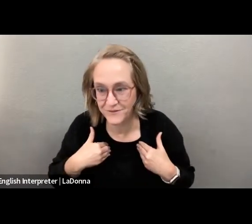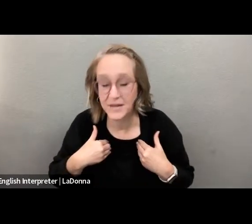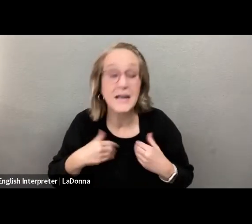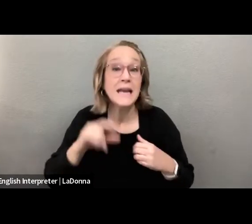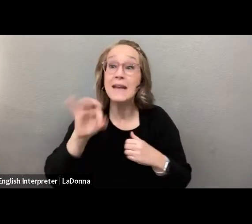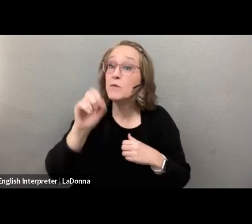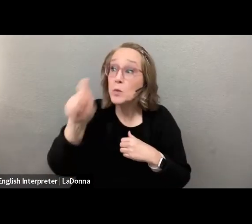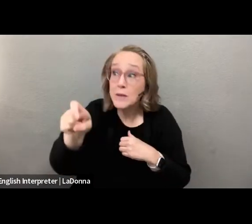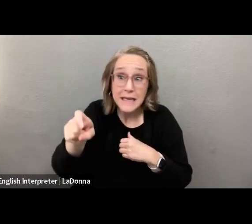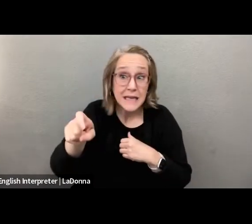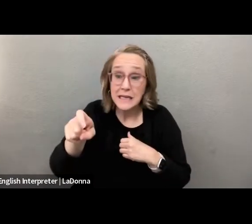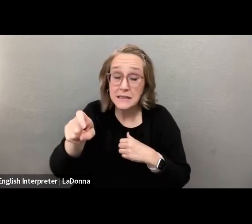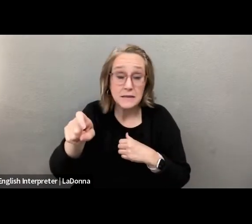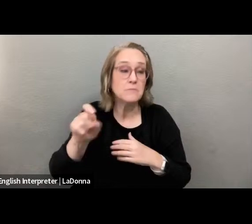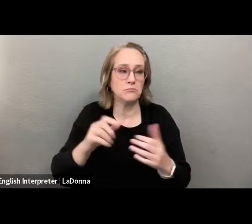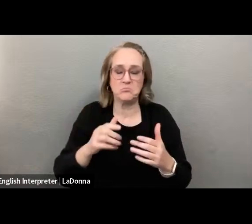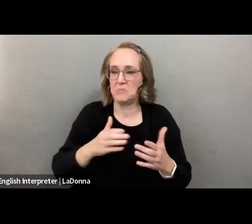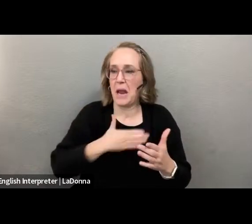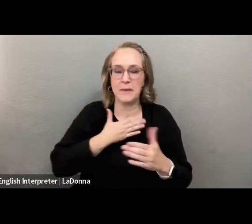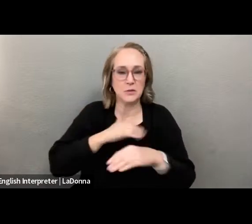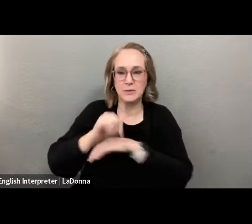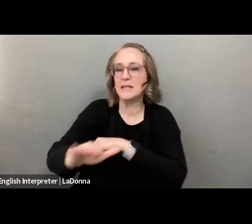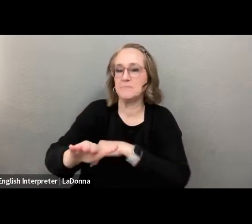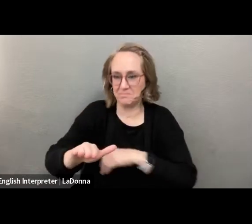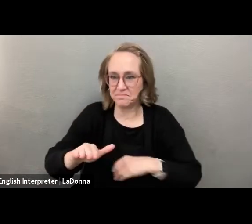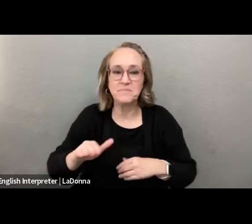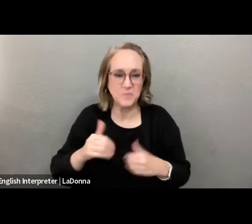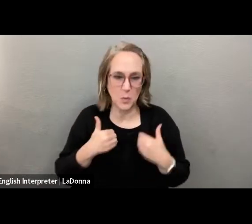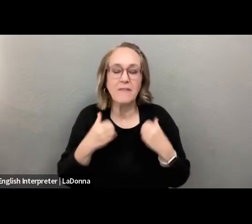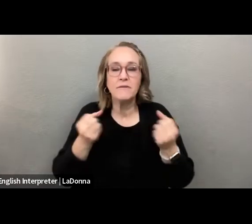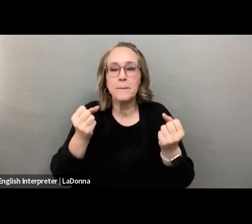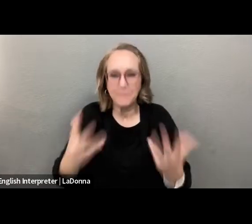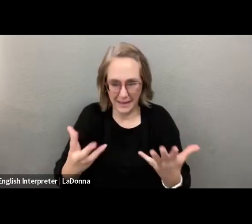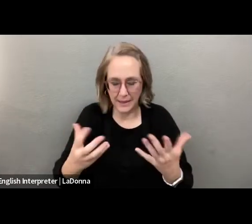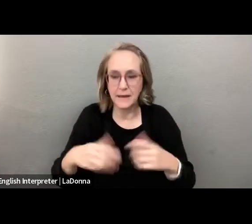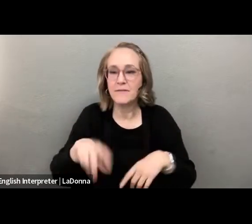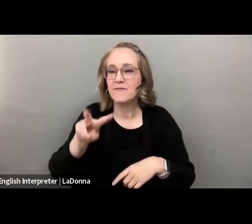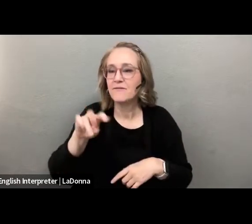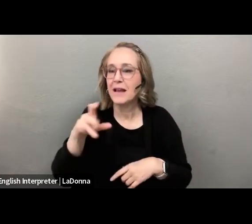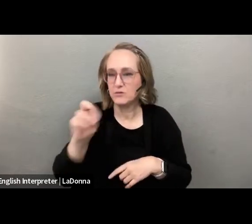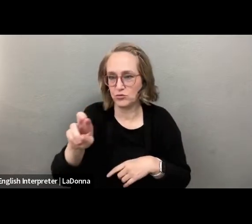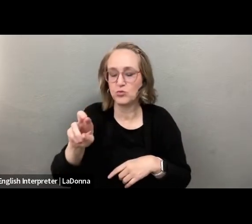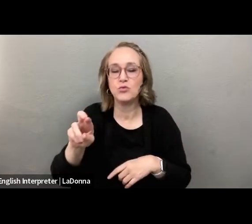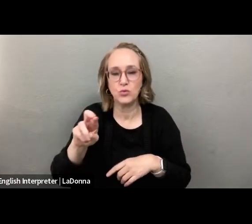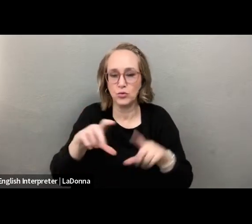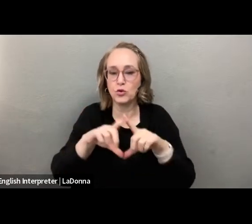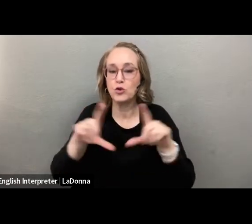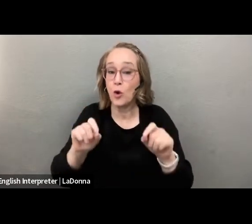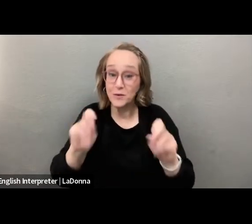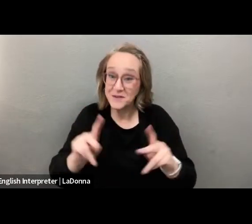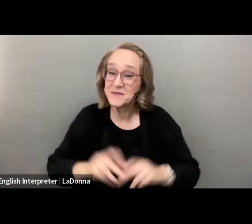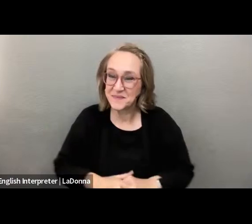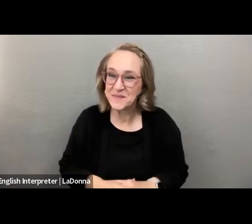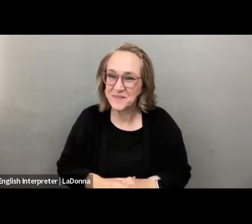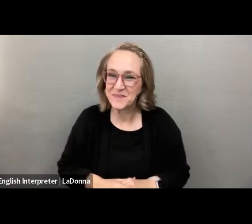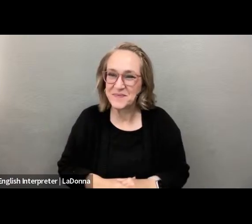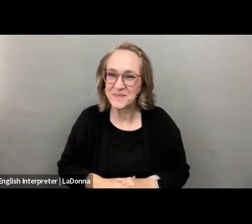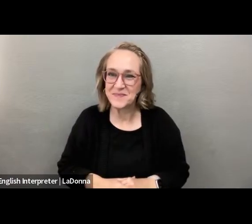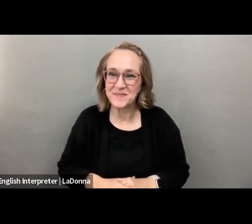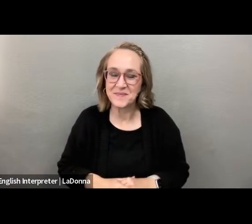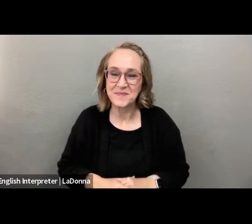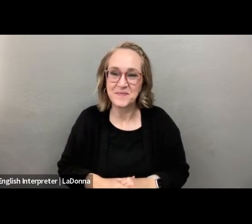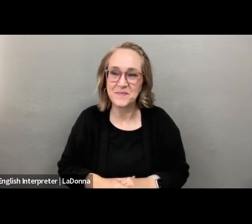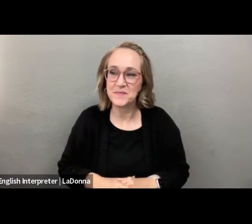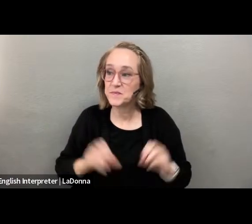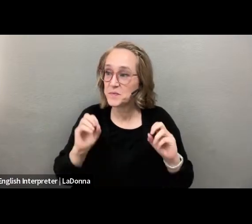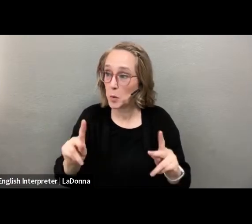can certainly mail them to you. We have a lot to hand out at the commission. Okay.